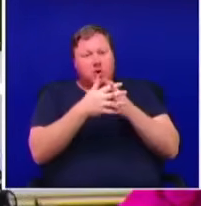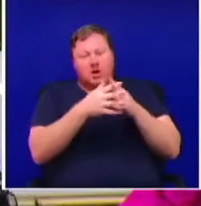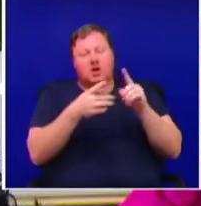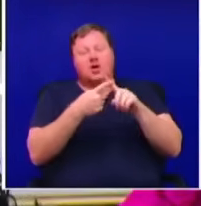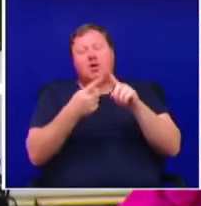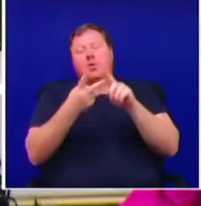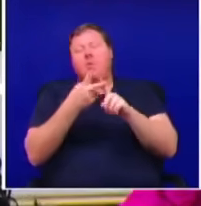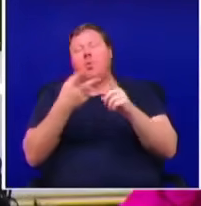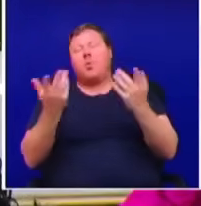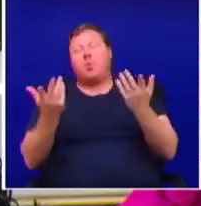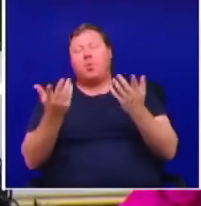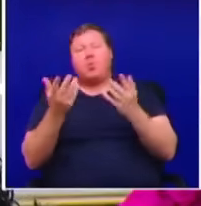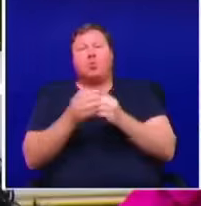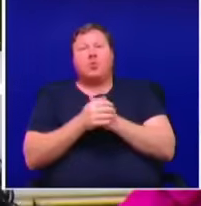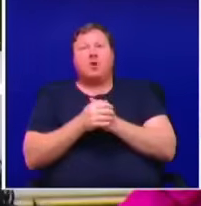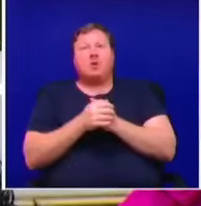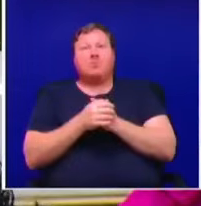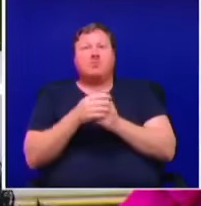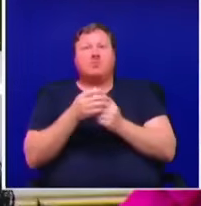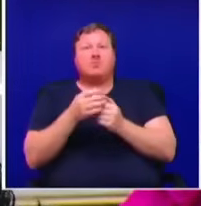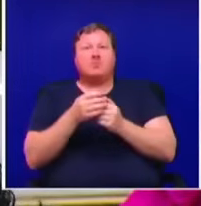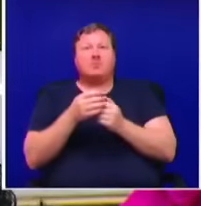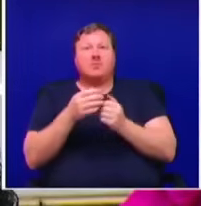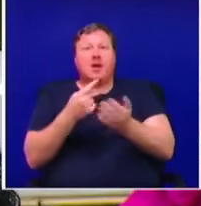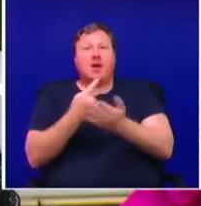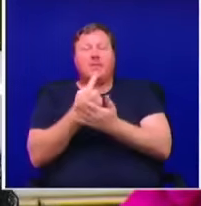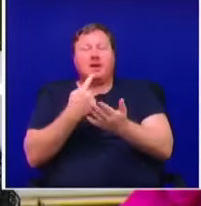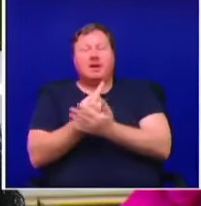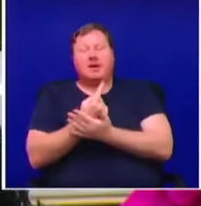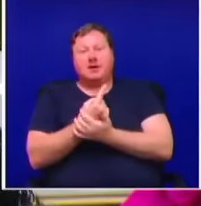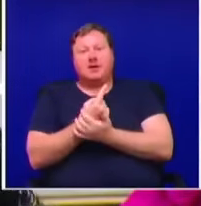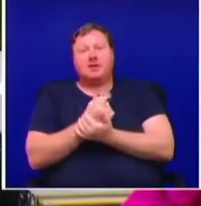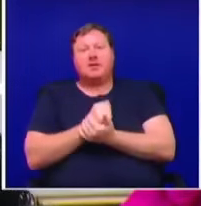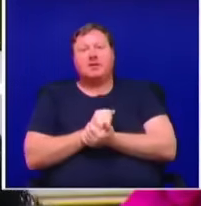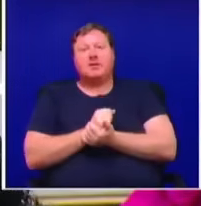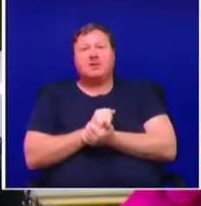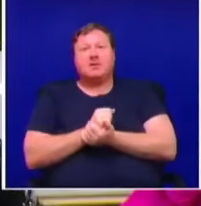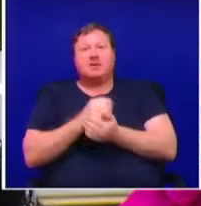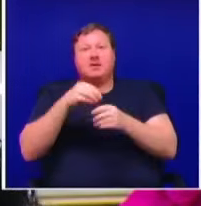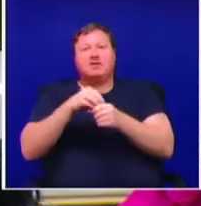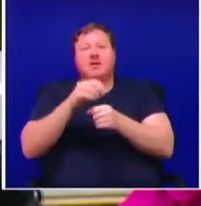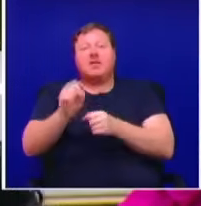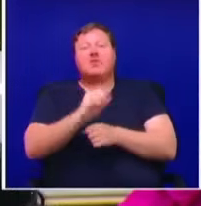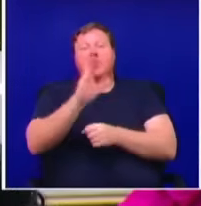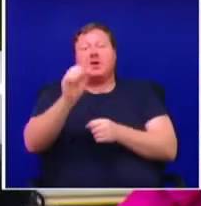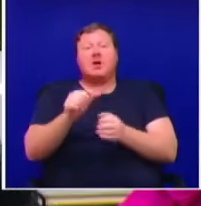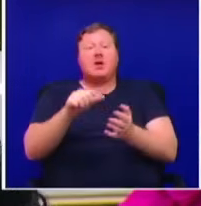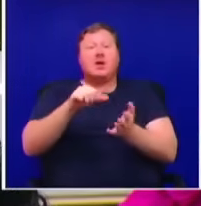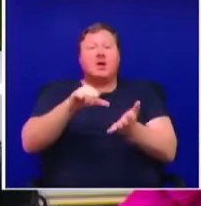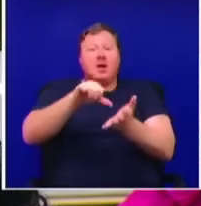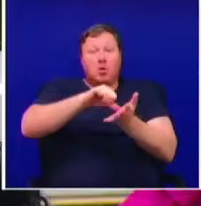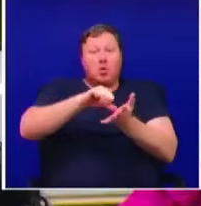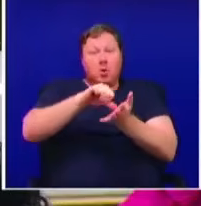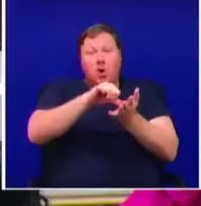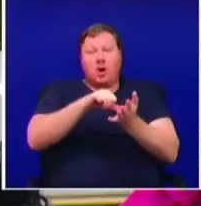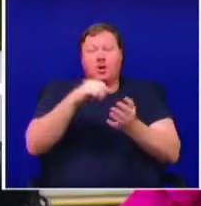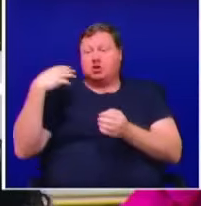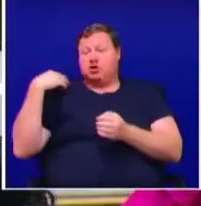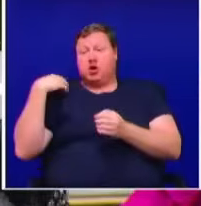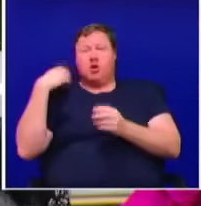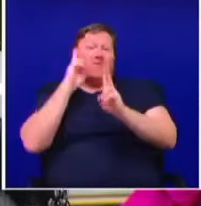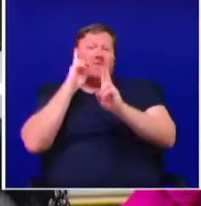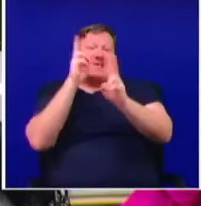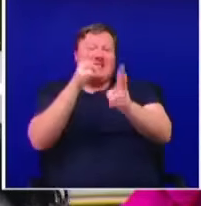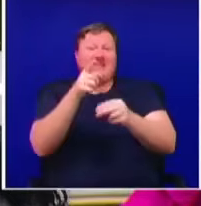Iran? No sanction was taken against the general who has spoken. And ultimately, are you of the view that our